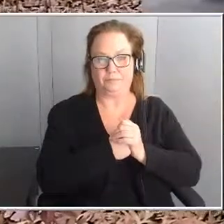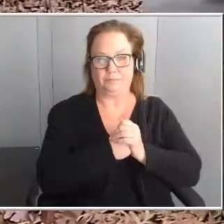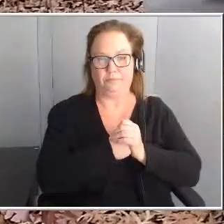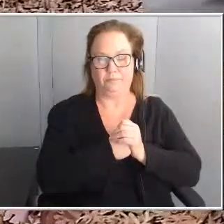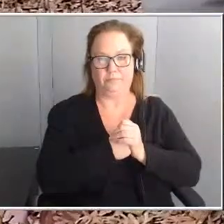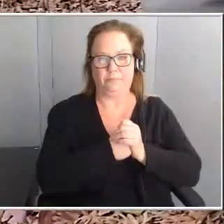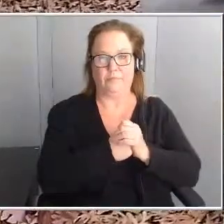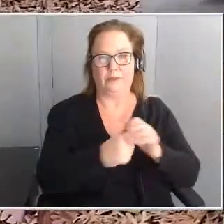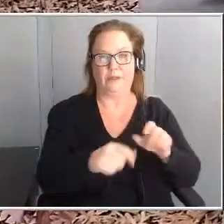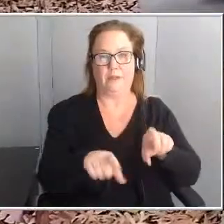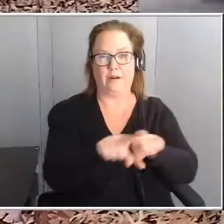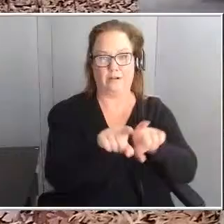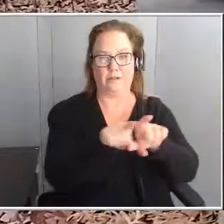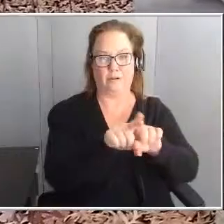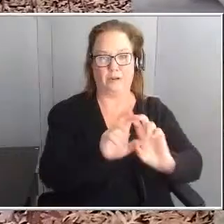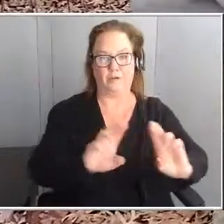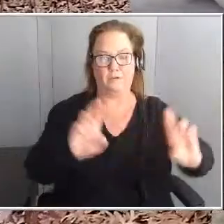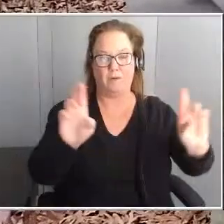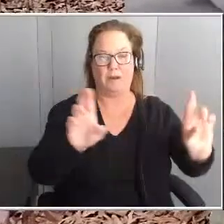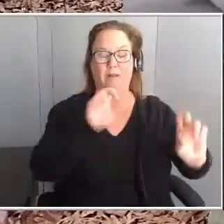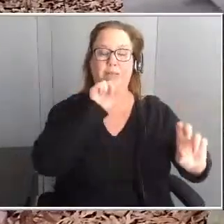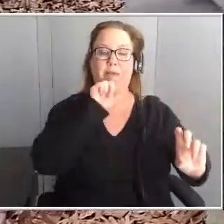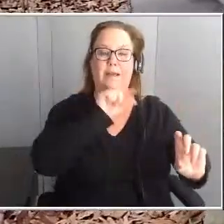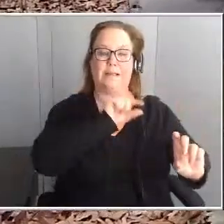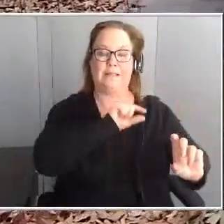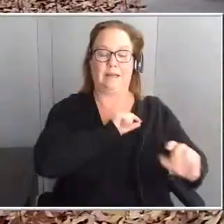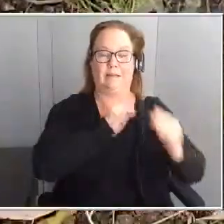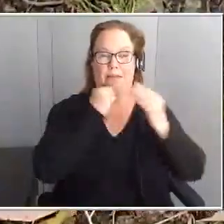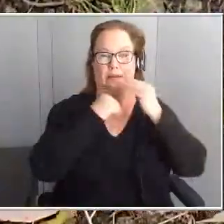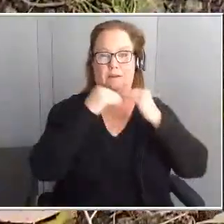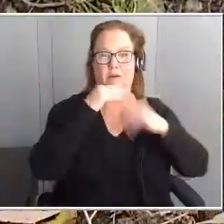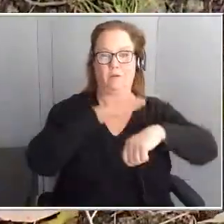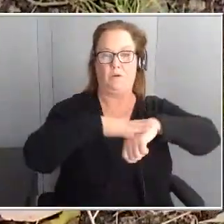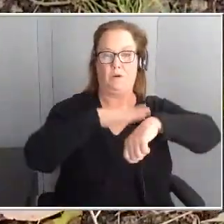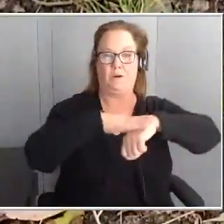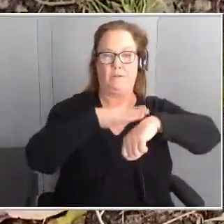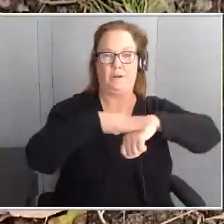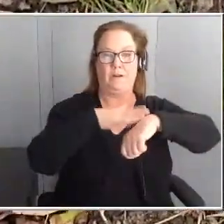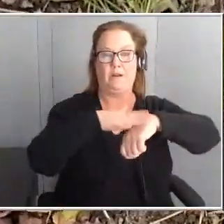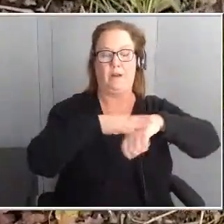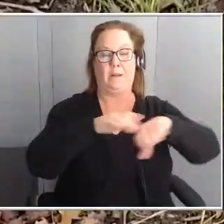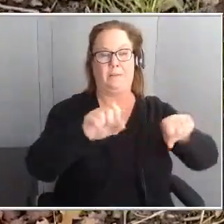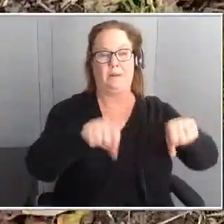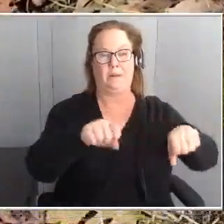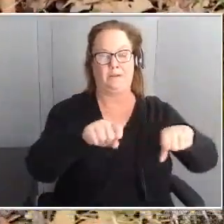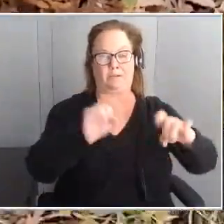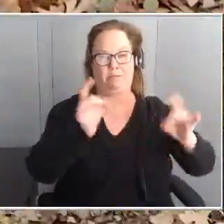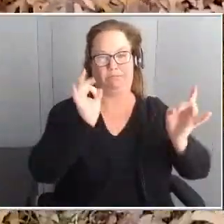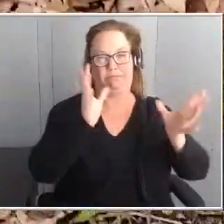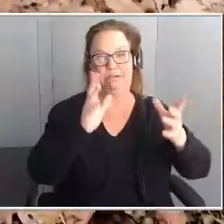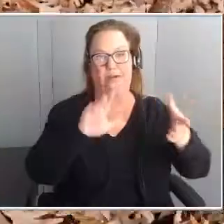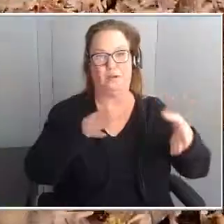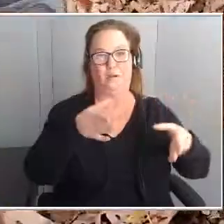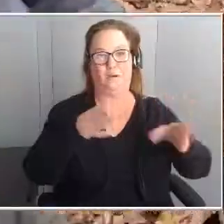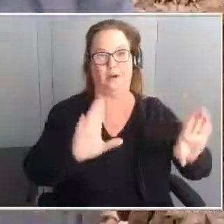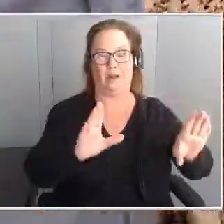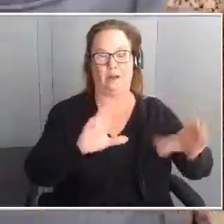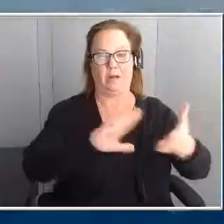Plus, as you get set to prepare that Thanksgiving meal, a warning about a trendy but potentially disastrous way to cook your